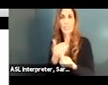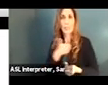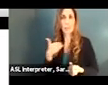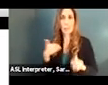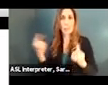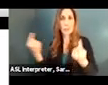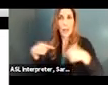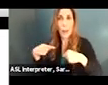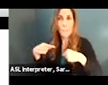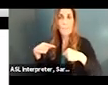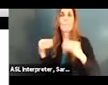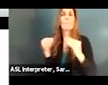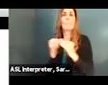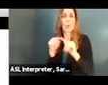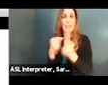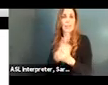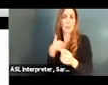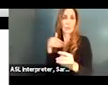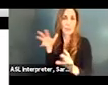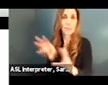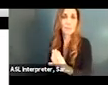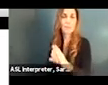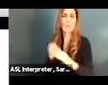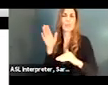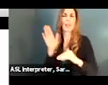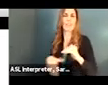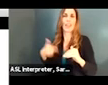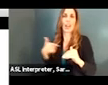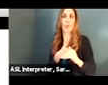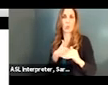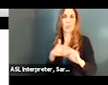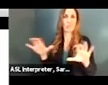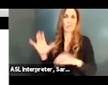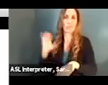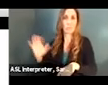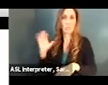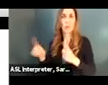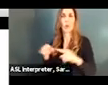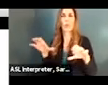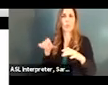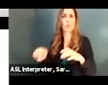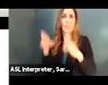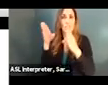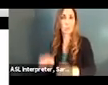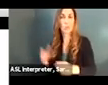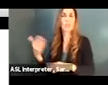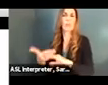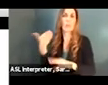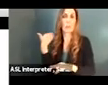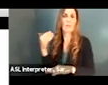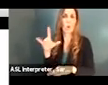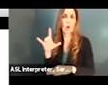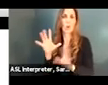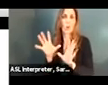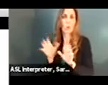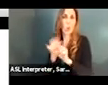to attend and participate in the consult than we had previously when we were doing these in person prior to COVID.